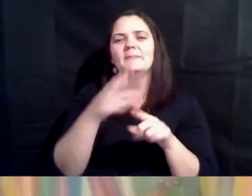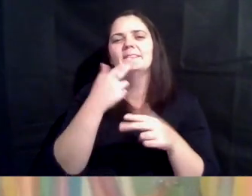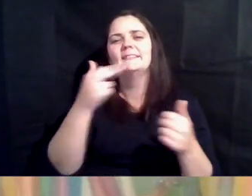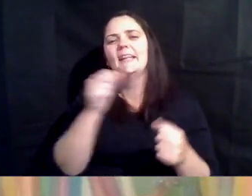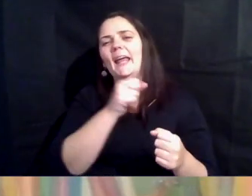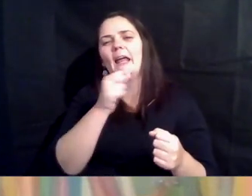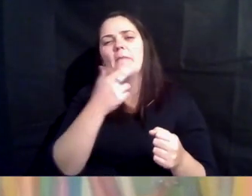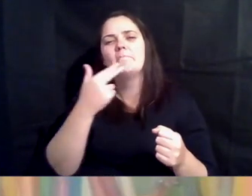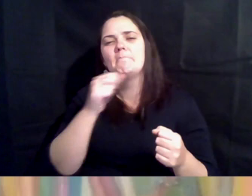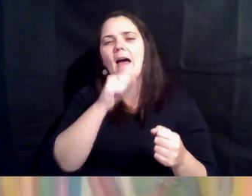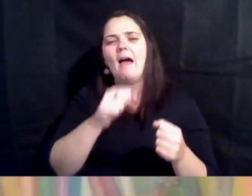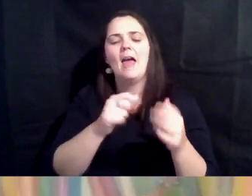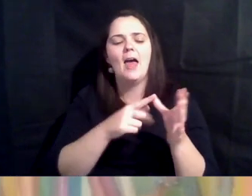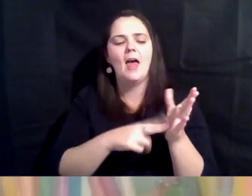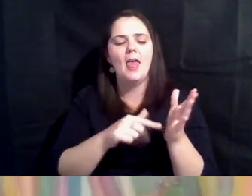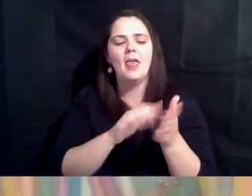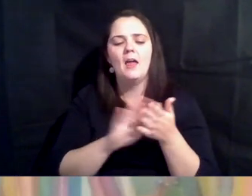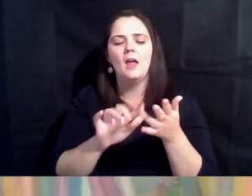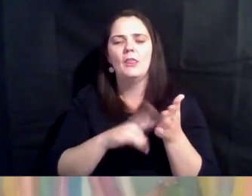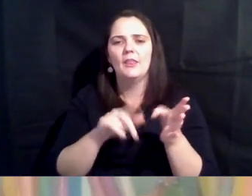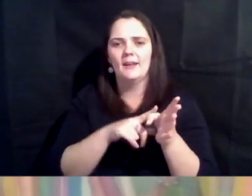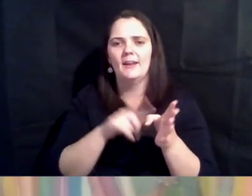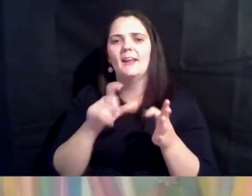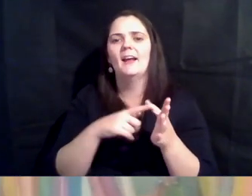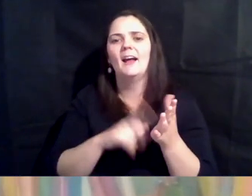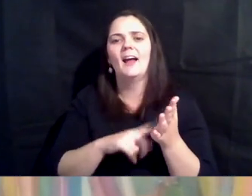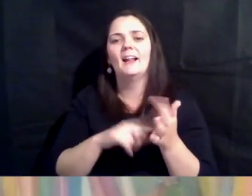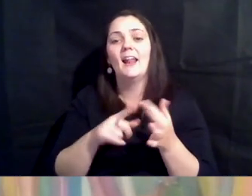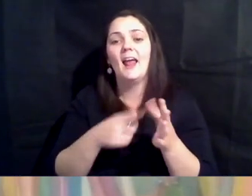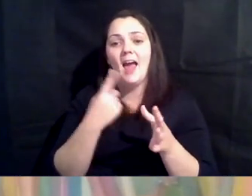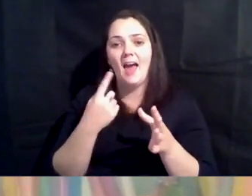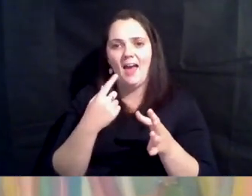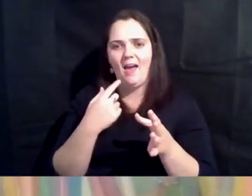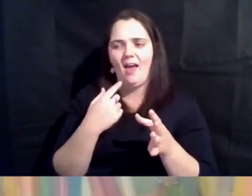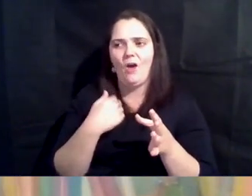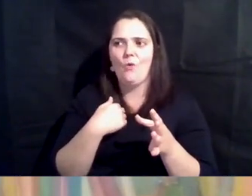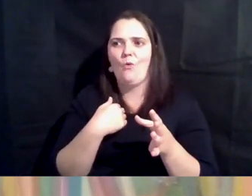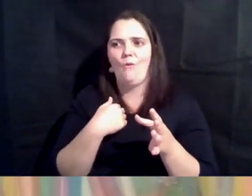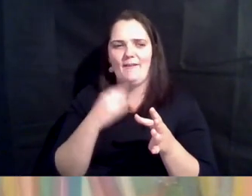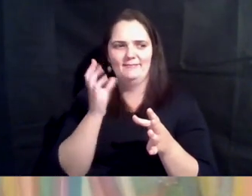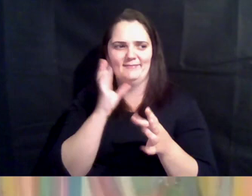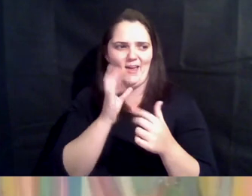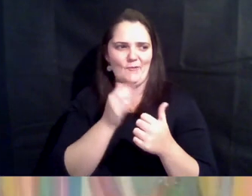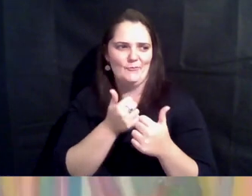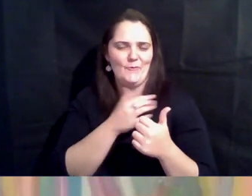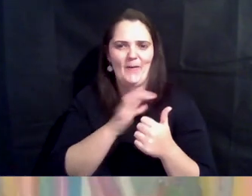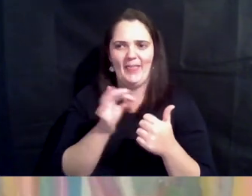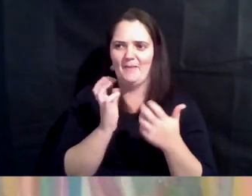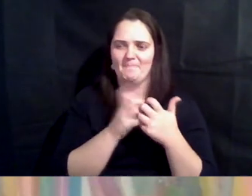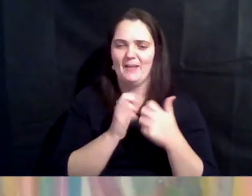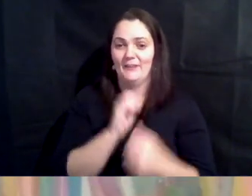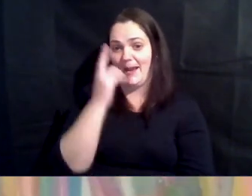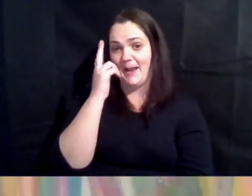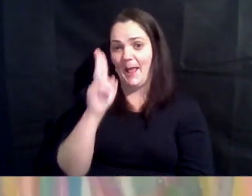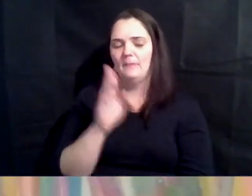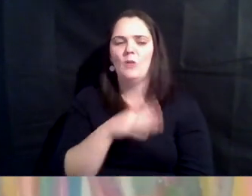like a really great name for a house plant. So I'm going to be